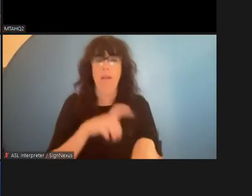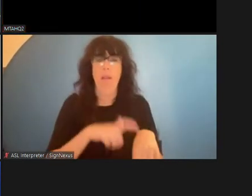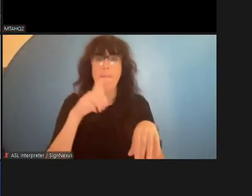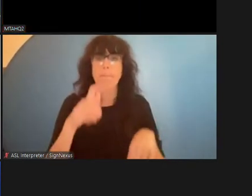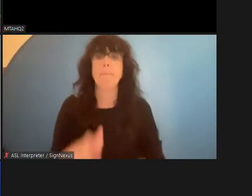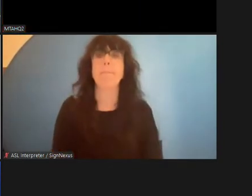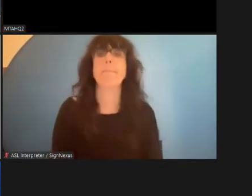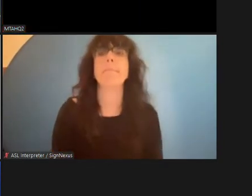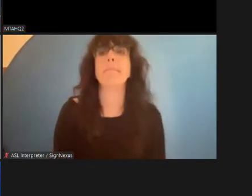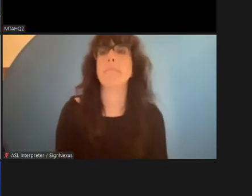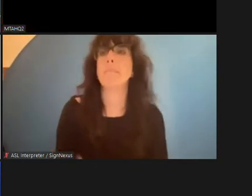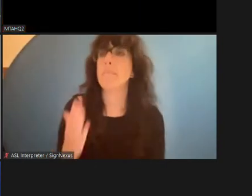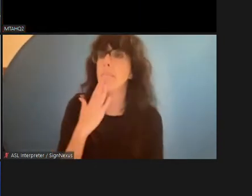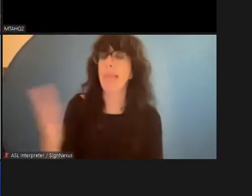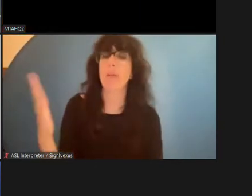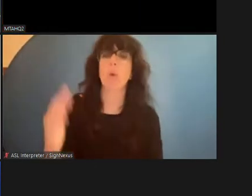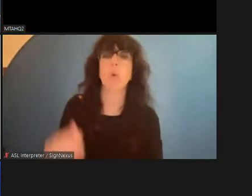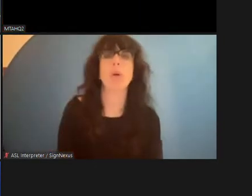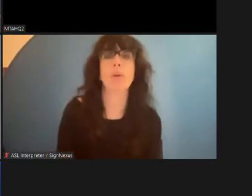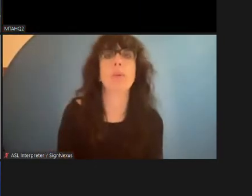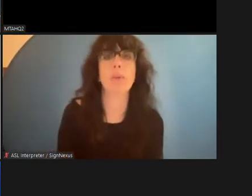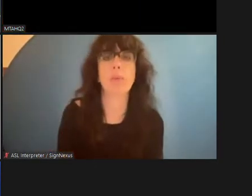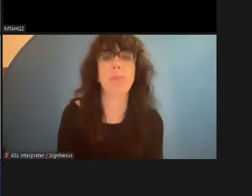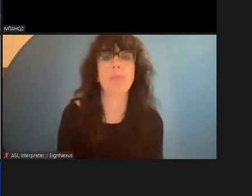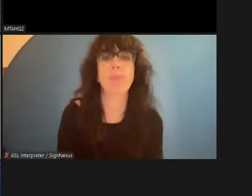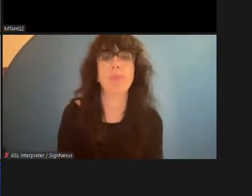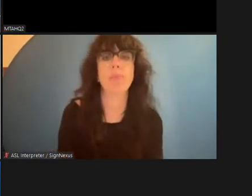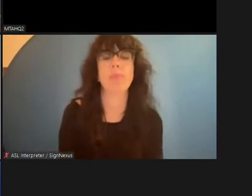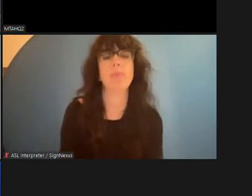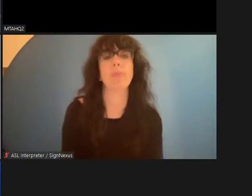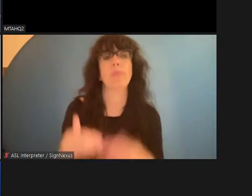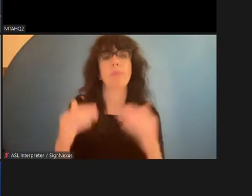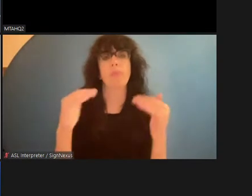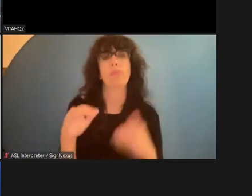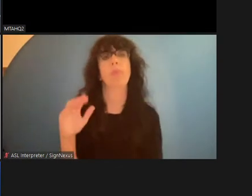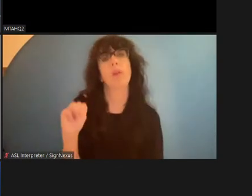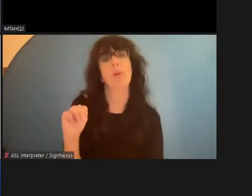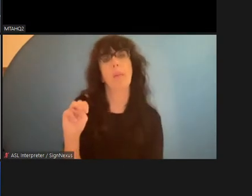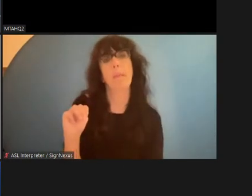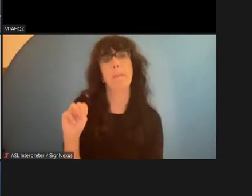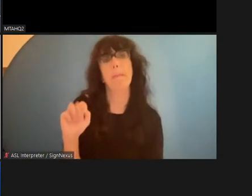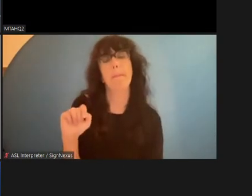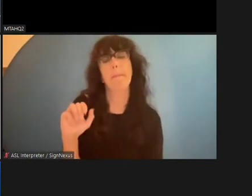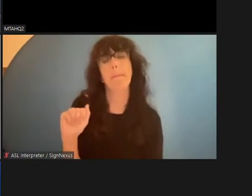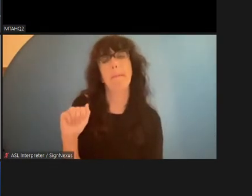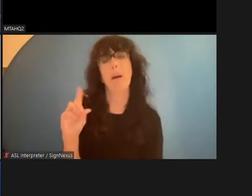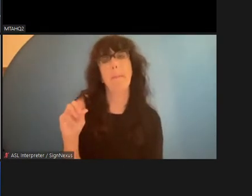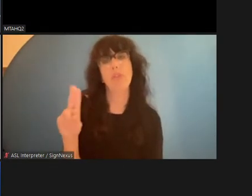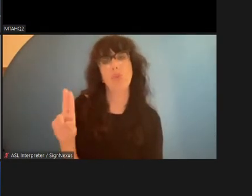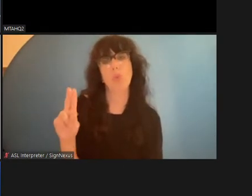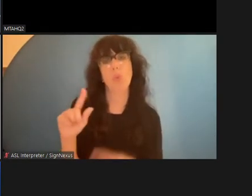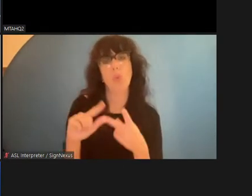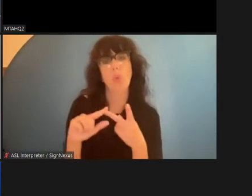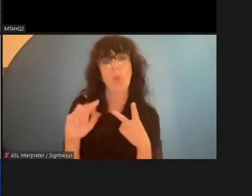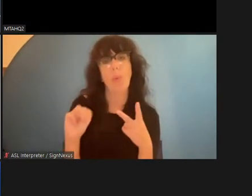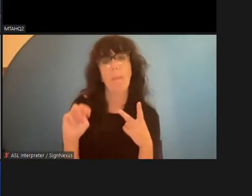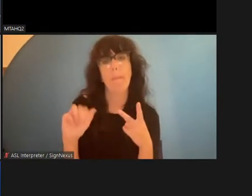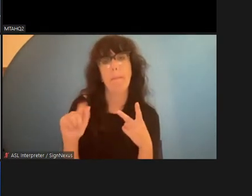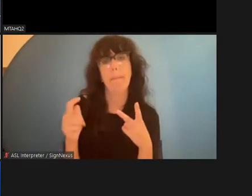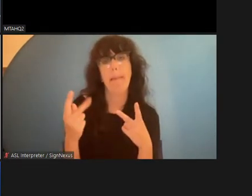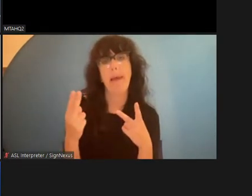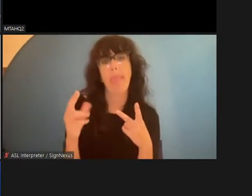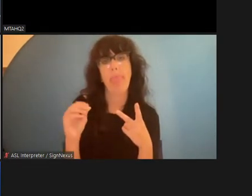thank you our next speaker is mamadou diallo followed by mathos sangier